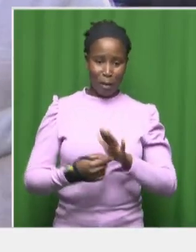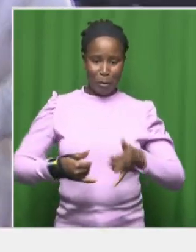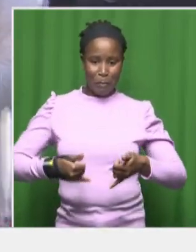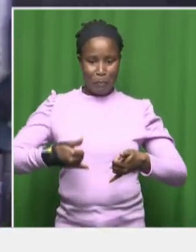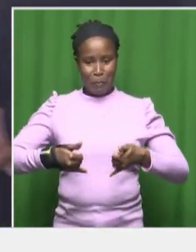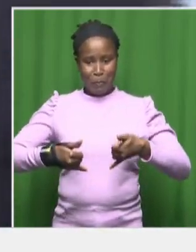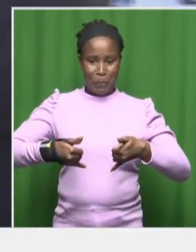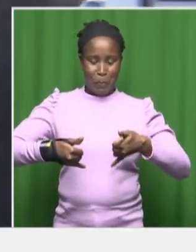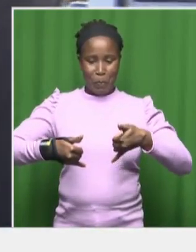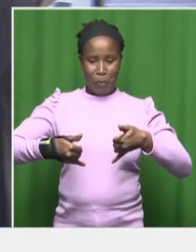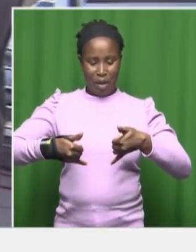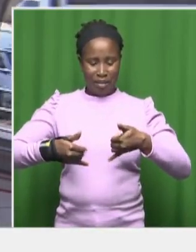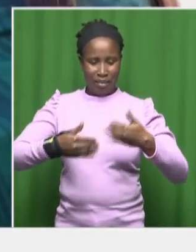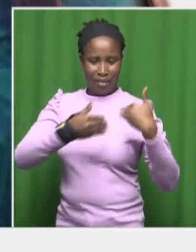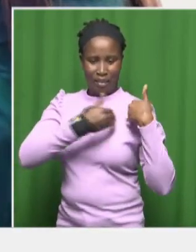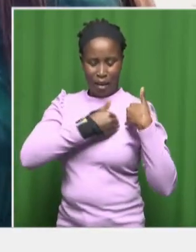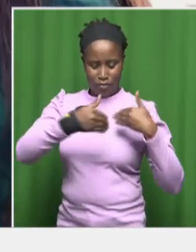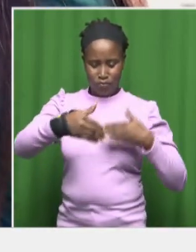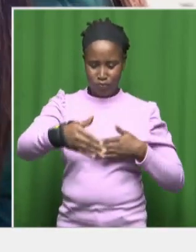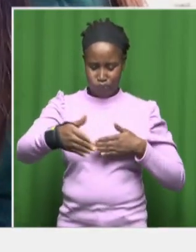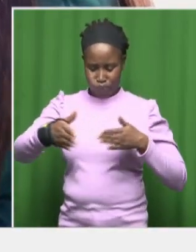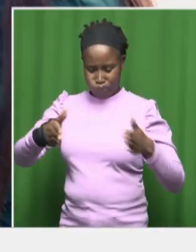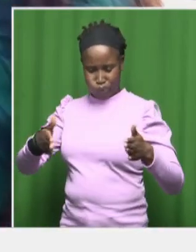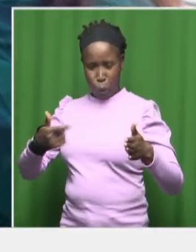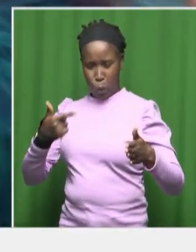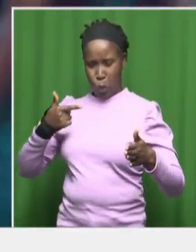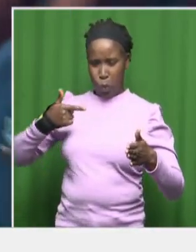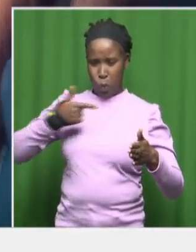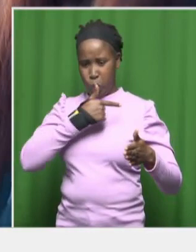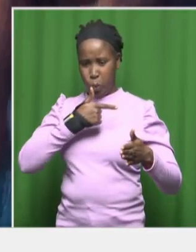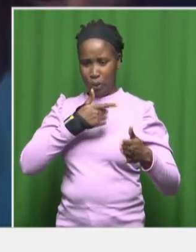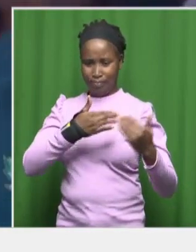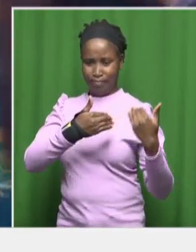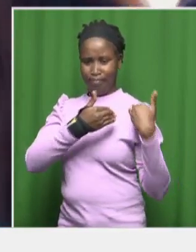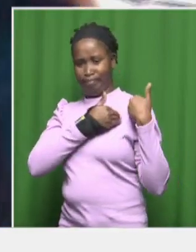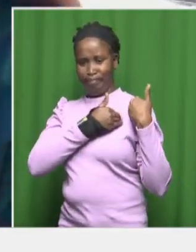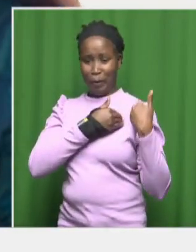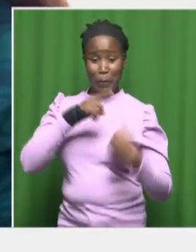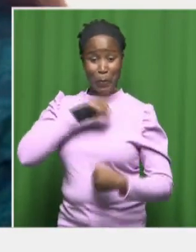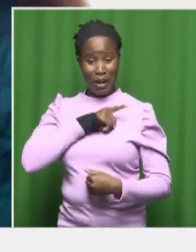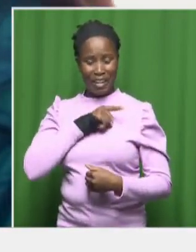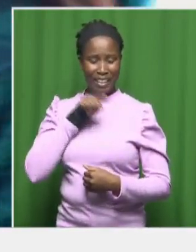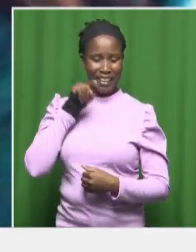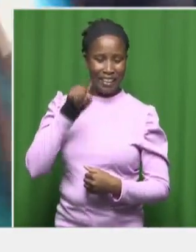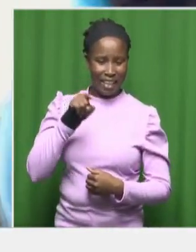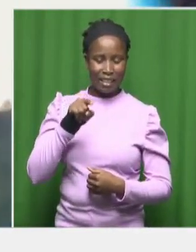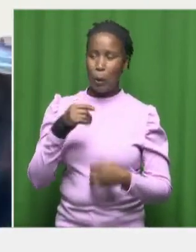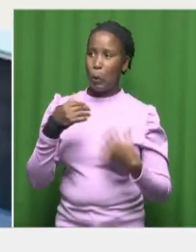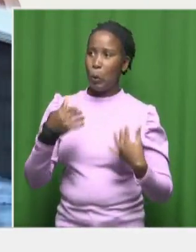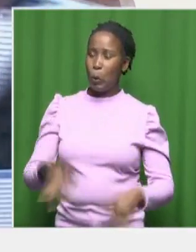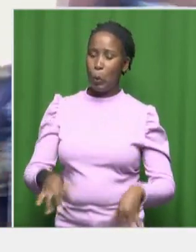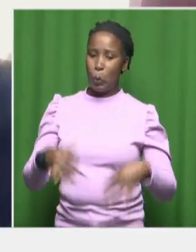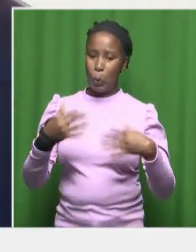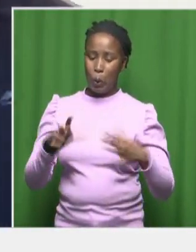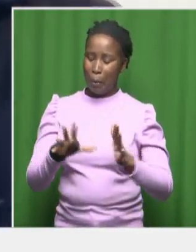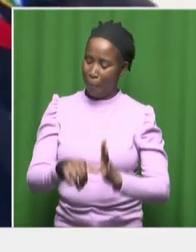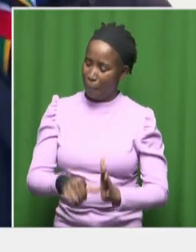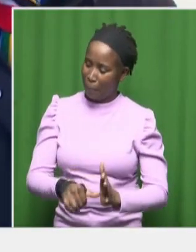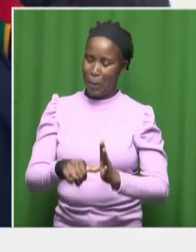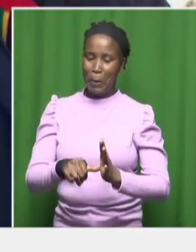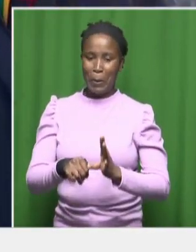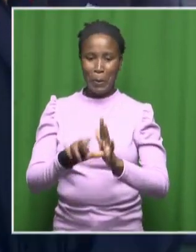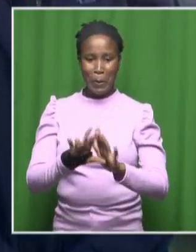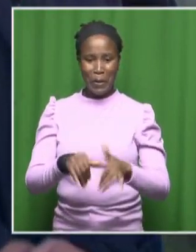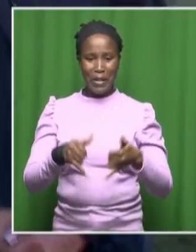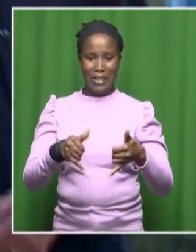in a safe case, a safe space, because this is the treasure, South Africa, that